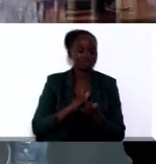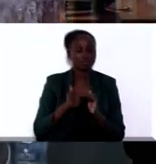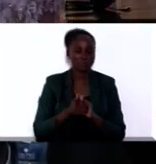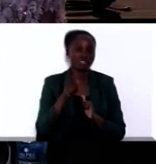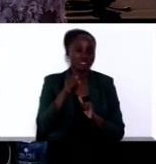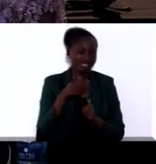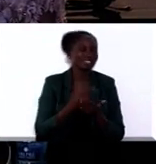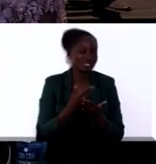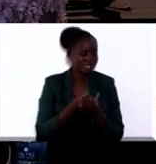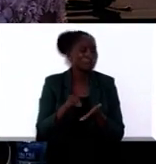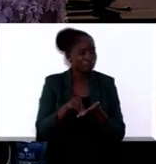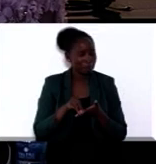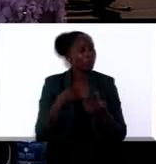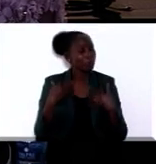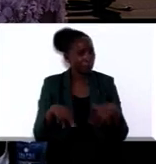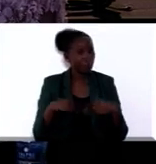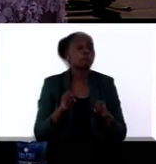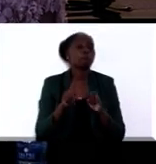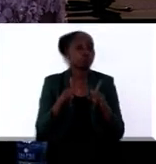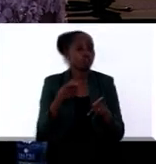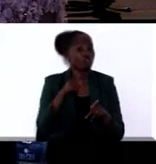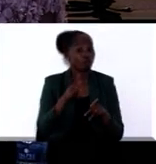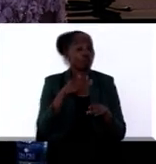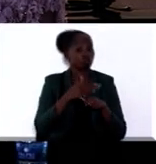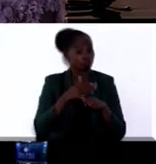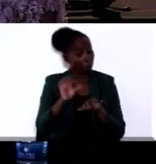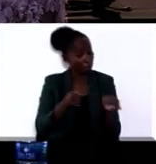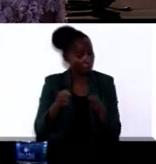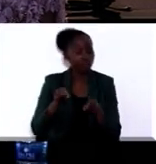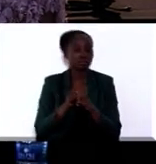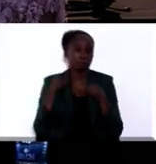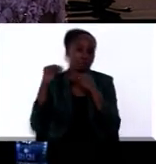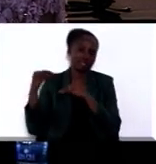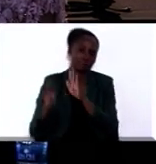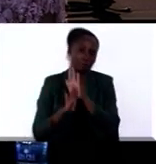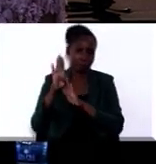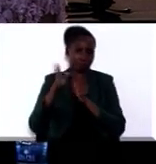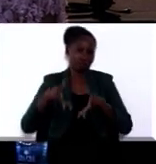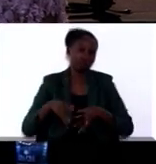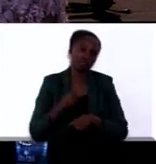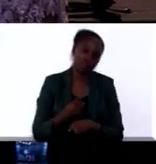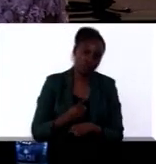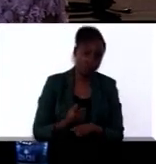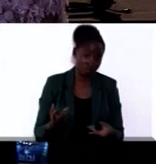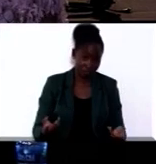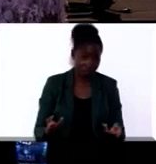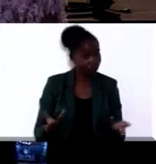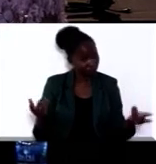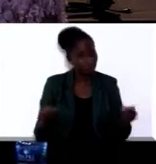significant opportunities of employment and businesses in the Gauteng economy. So, honorable